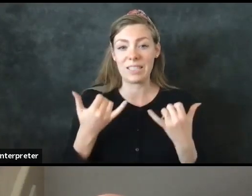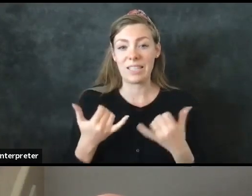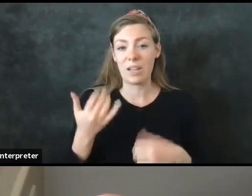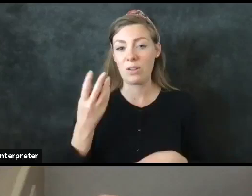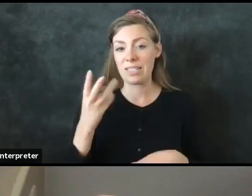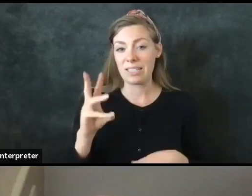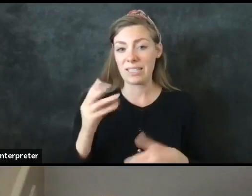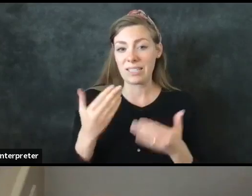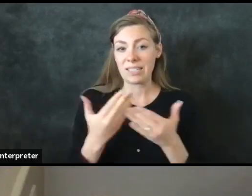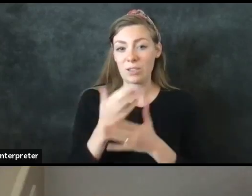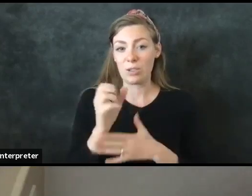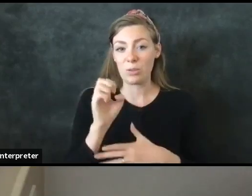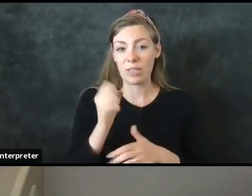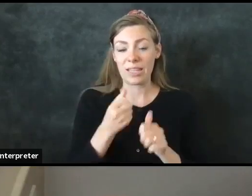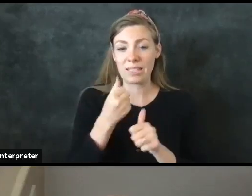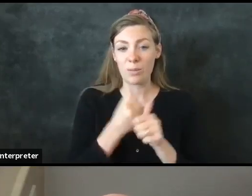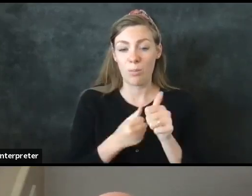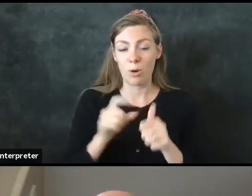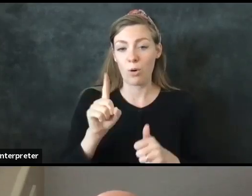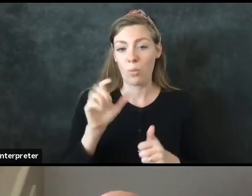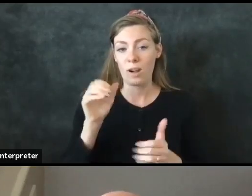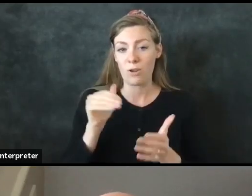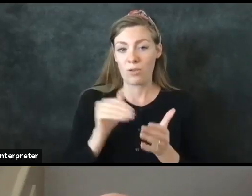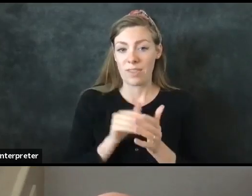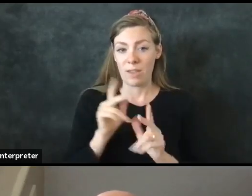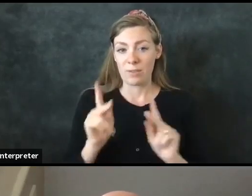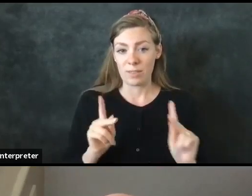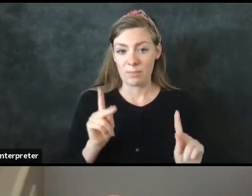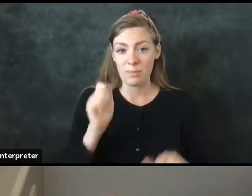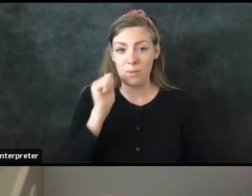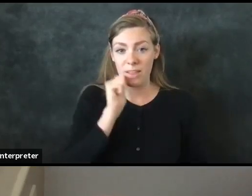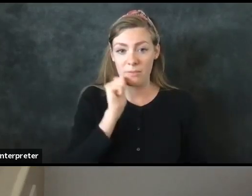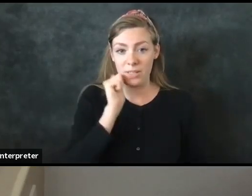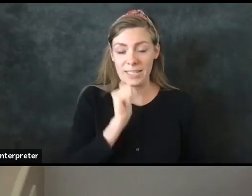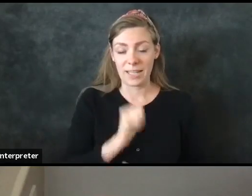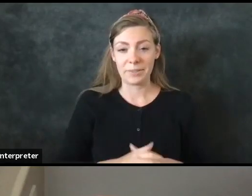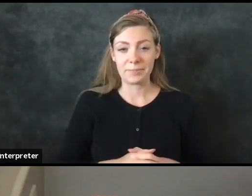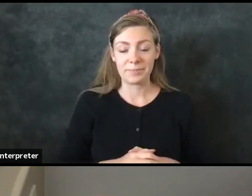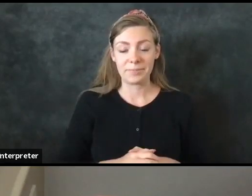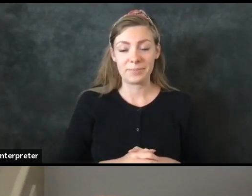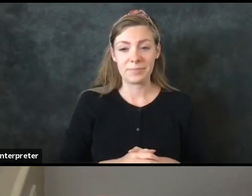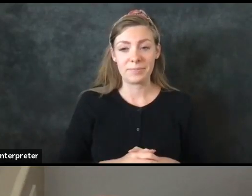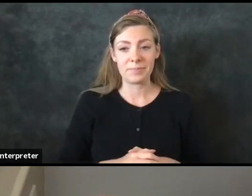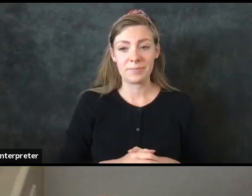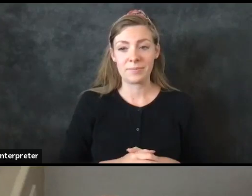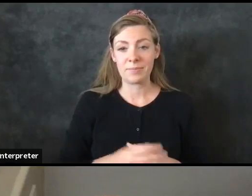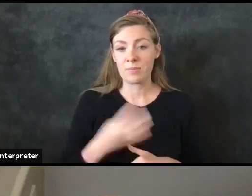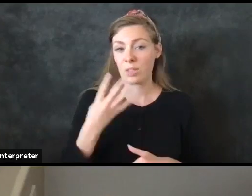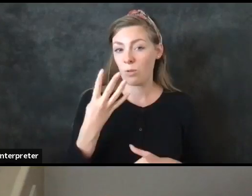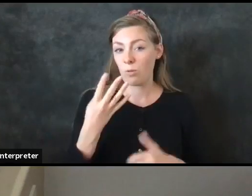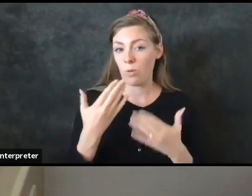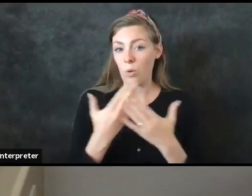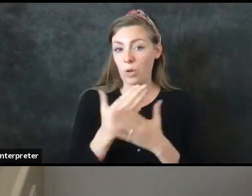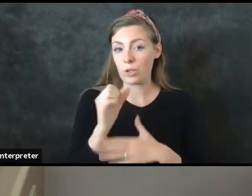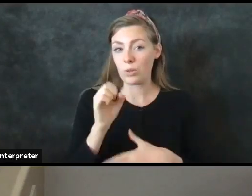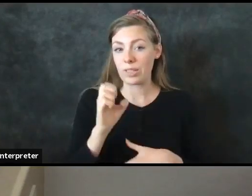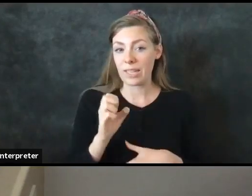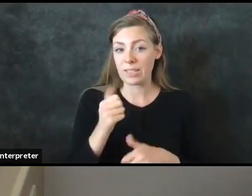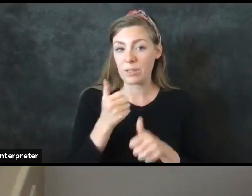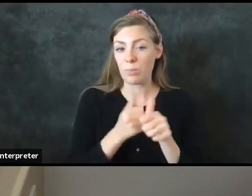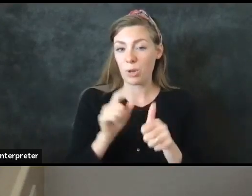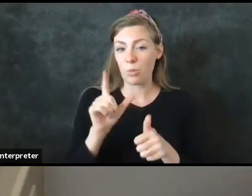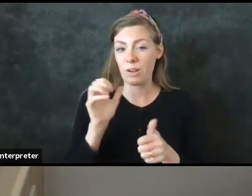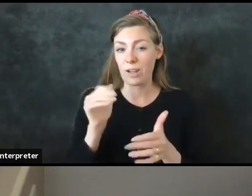new cases per 100,000 people each day. While it's just 4 new cases per day per